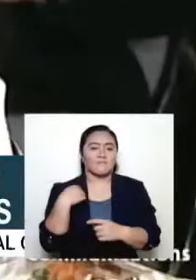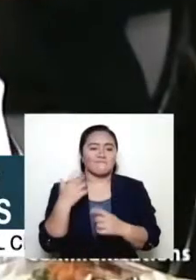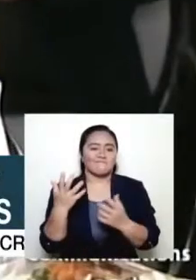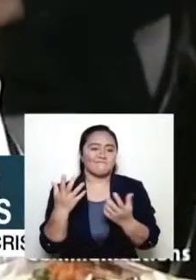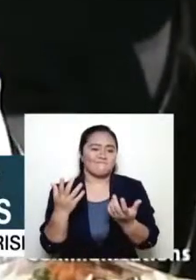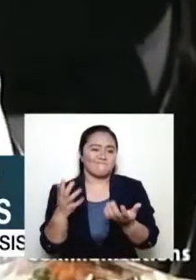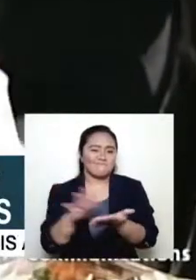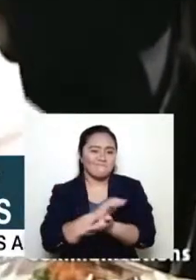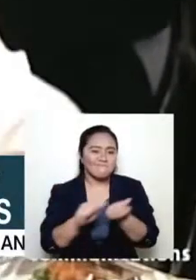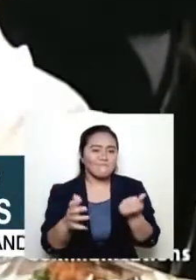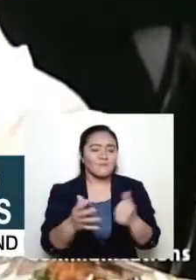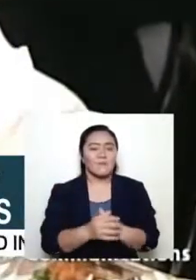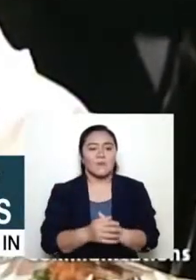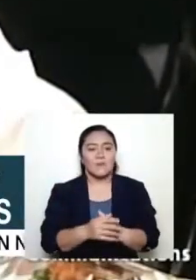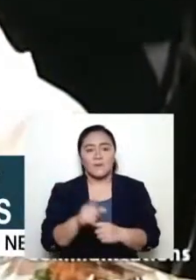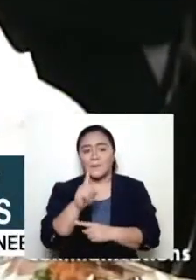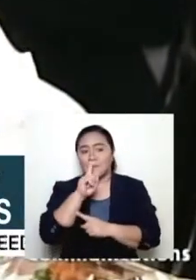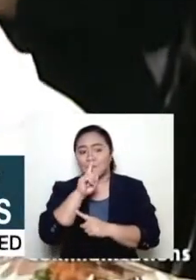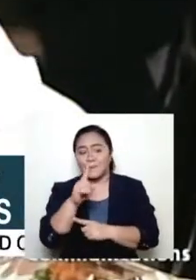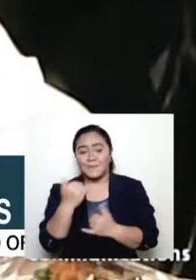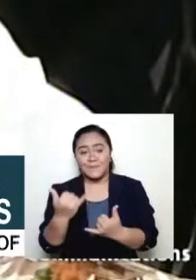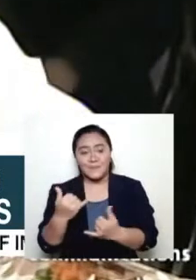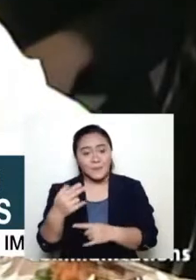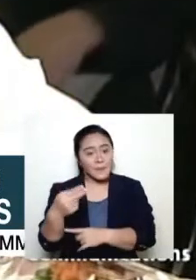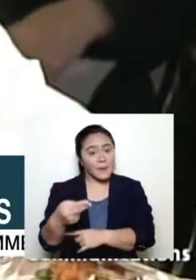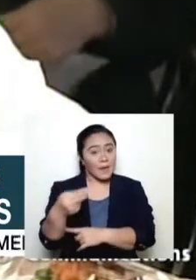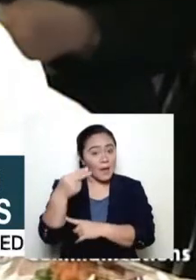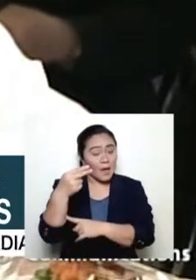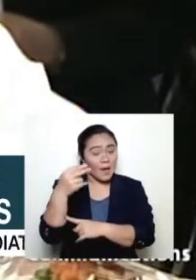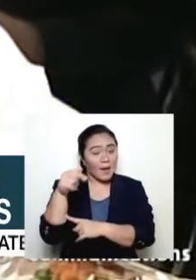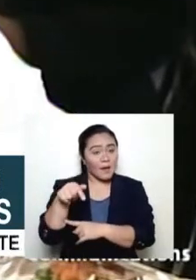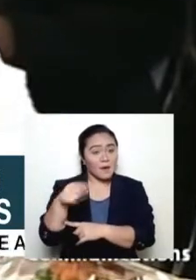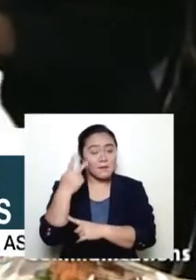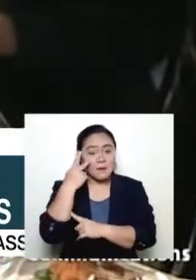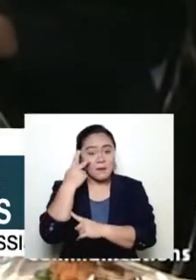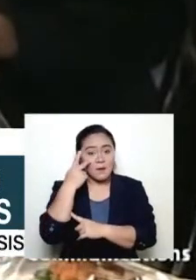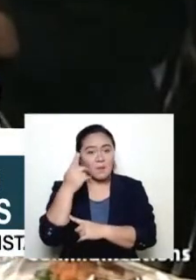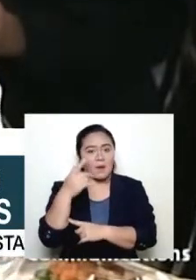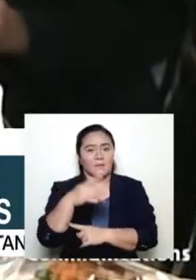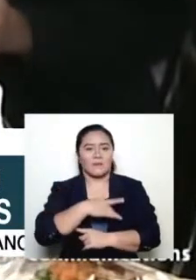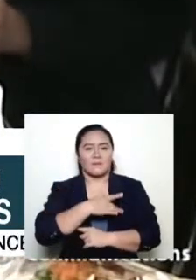It is as if we are hit by a ricocheting bullet.